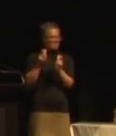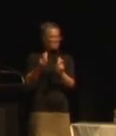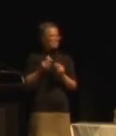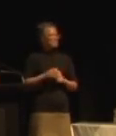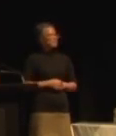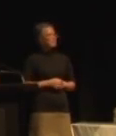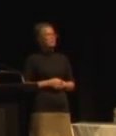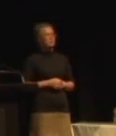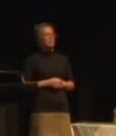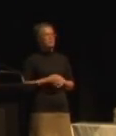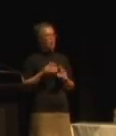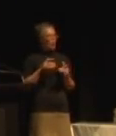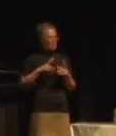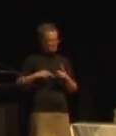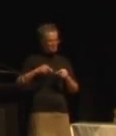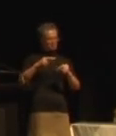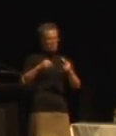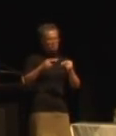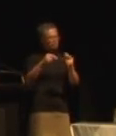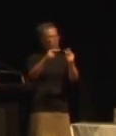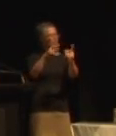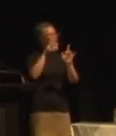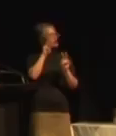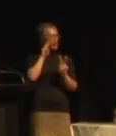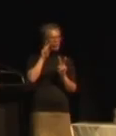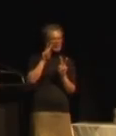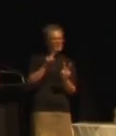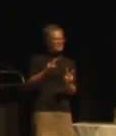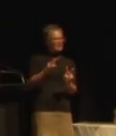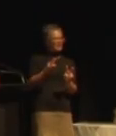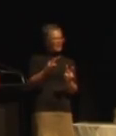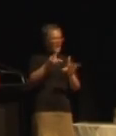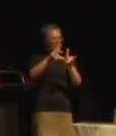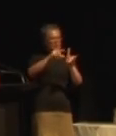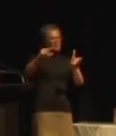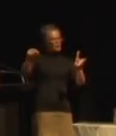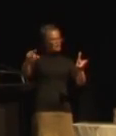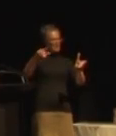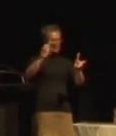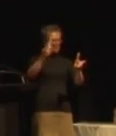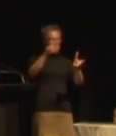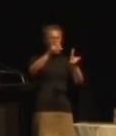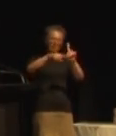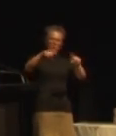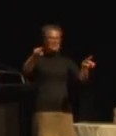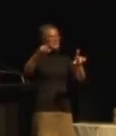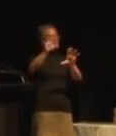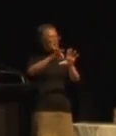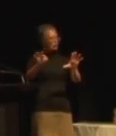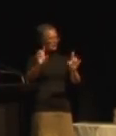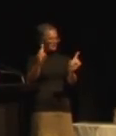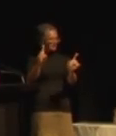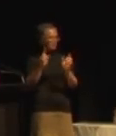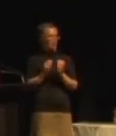building out our infrastructure so we can measure progress on diversity metrics. I partner with different parts of the organization on